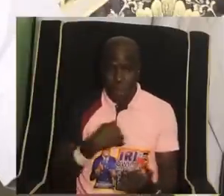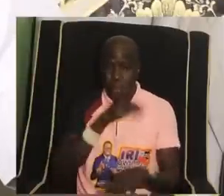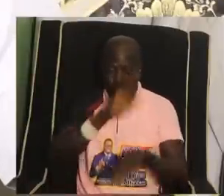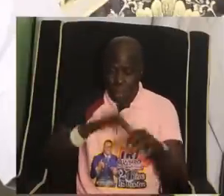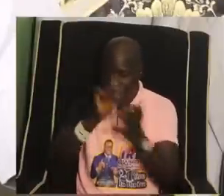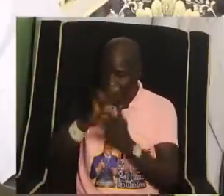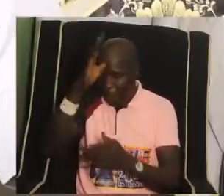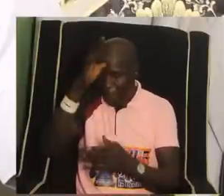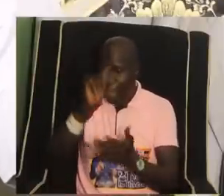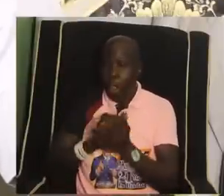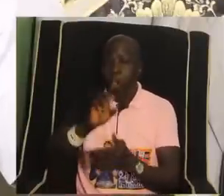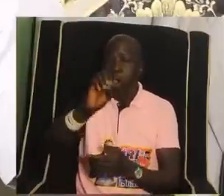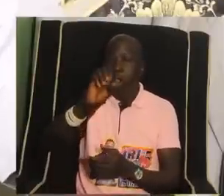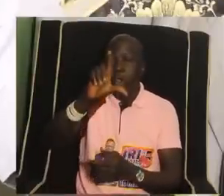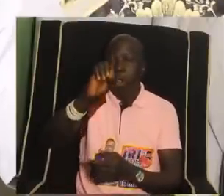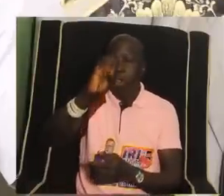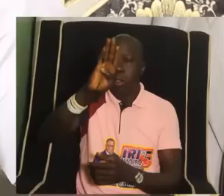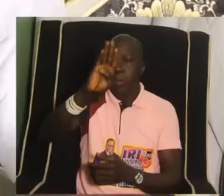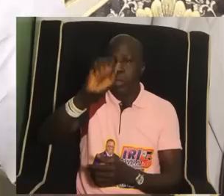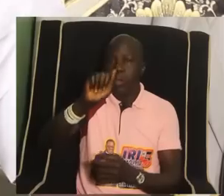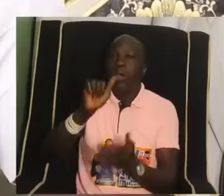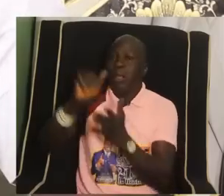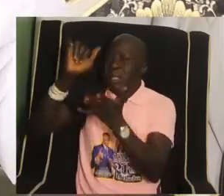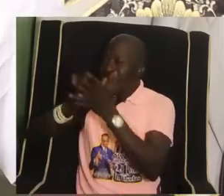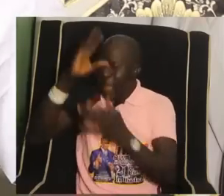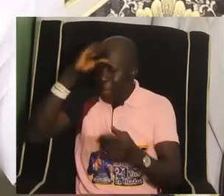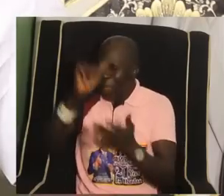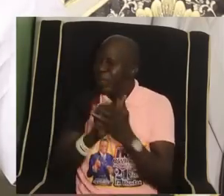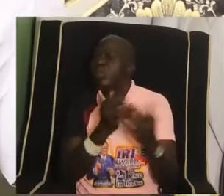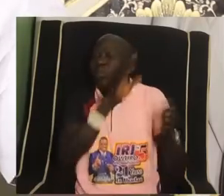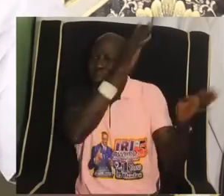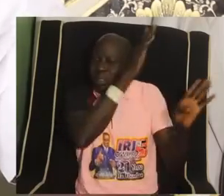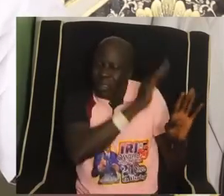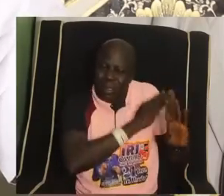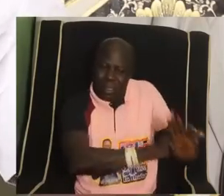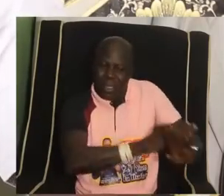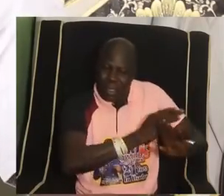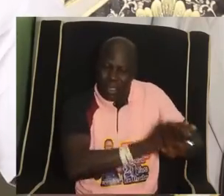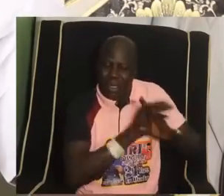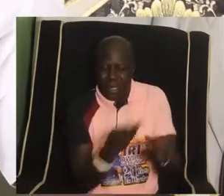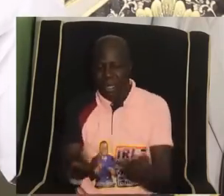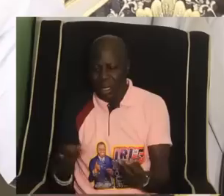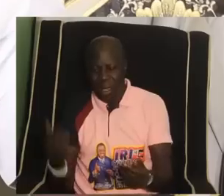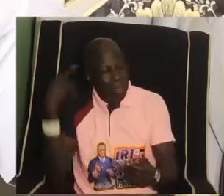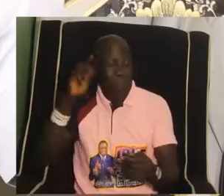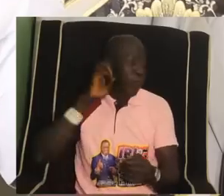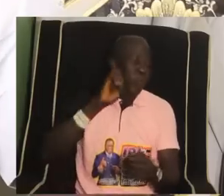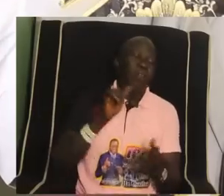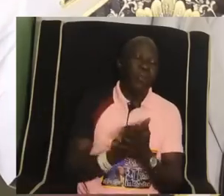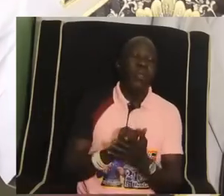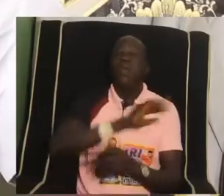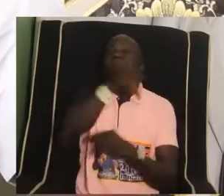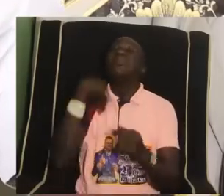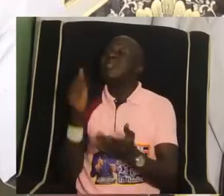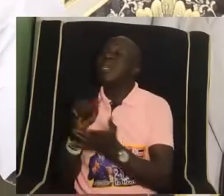call it Baba olobo. Baba ye, order die le ye duro for me. And that man delayed the land for me. Order suffer to ni pe won o ta. And he told the owner that they